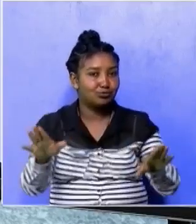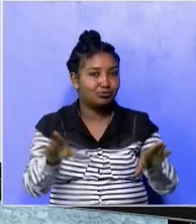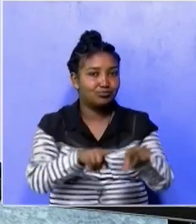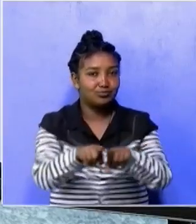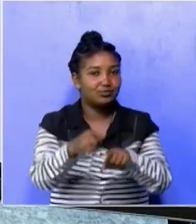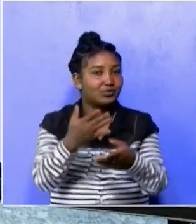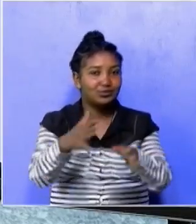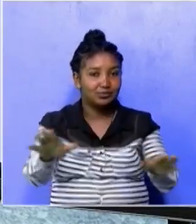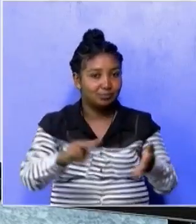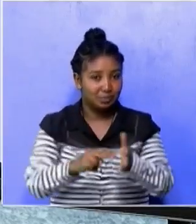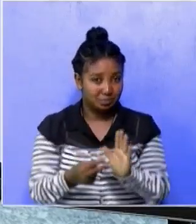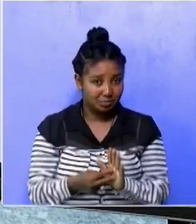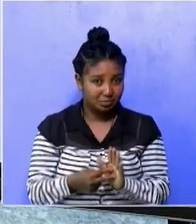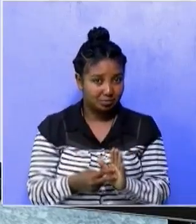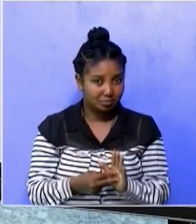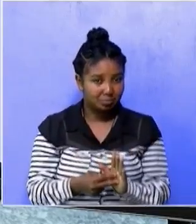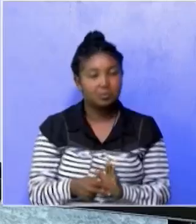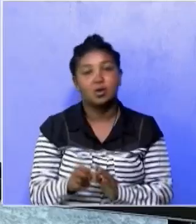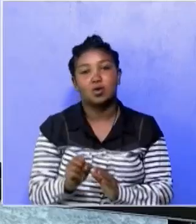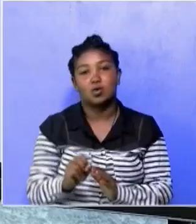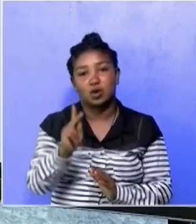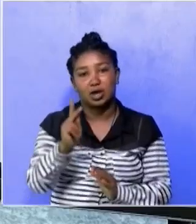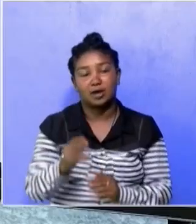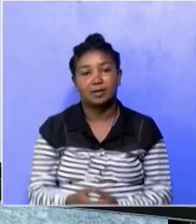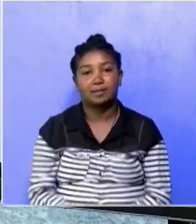problem. All right.